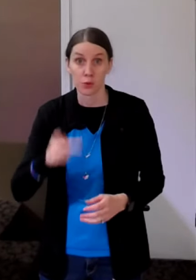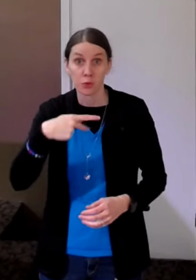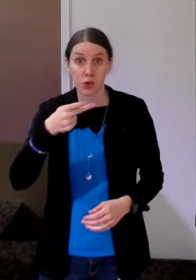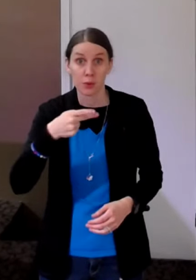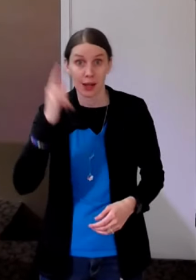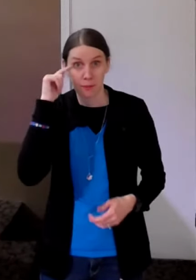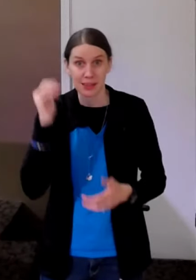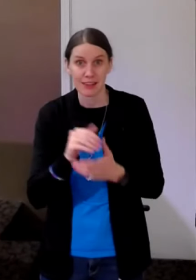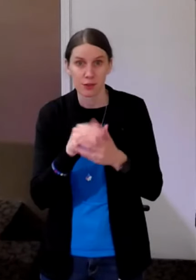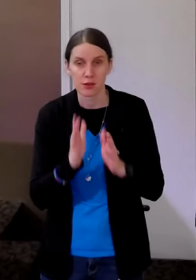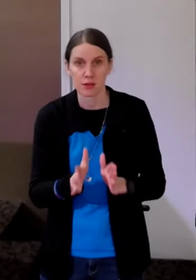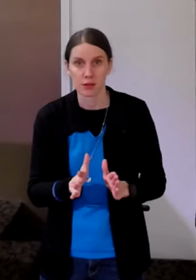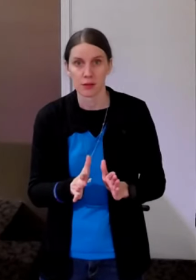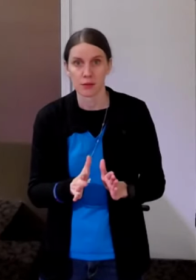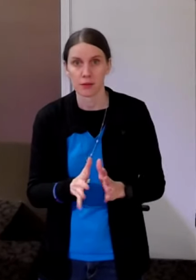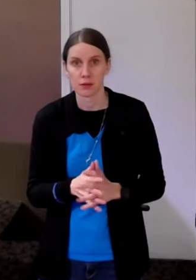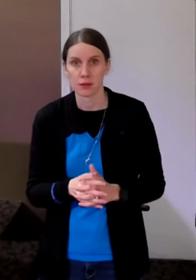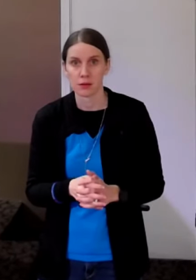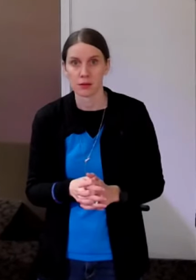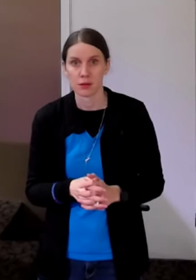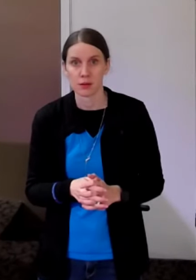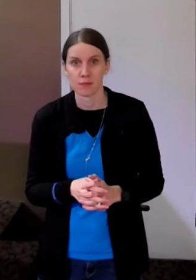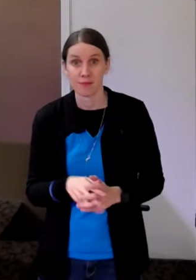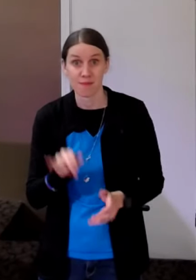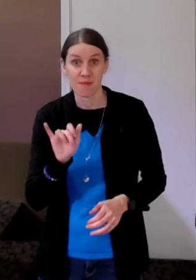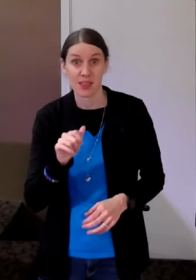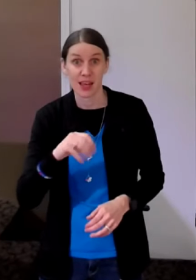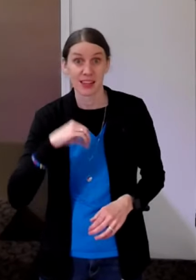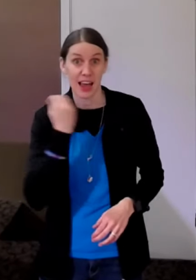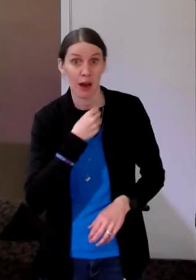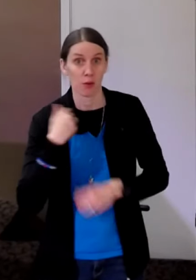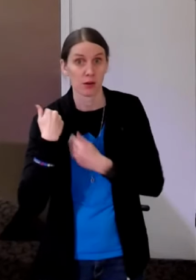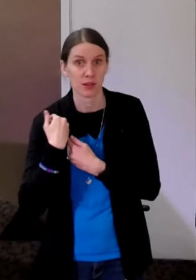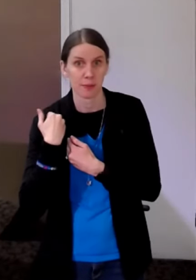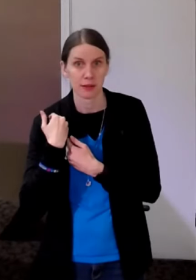who are believers, essentially that's our job.